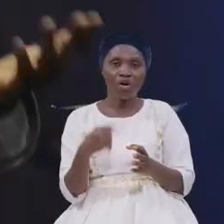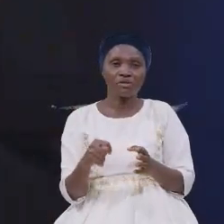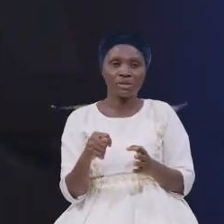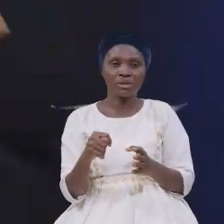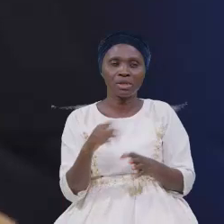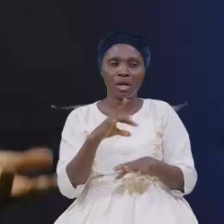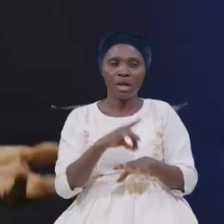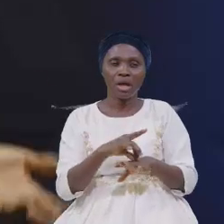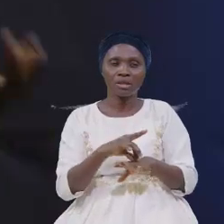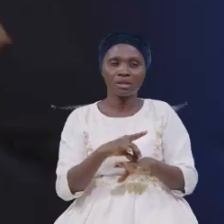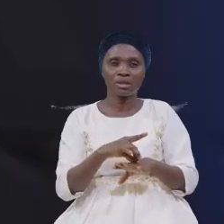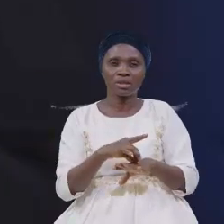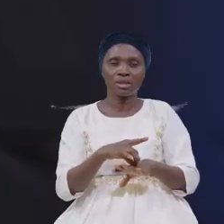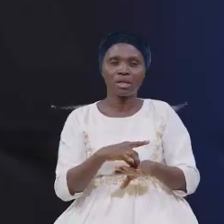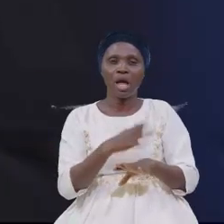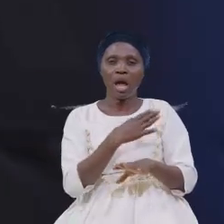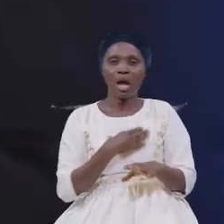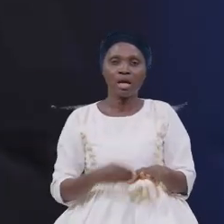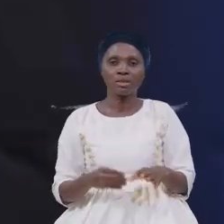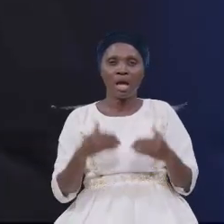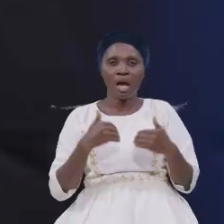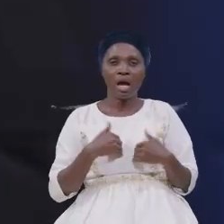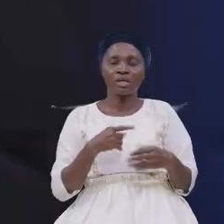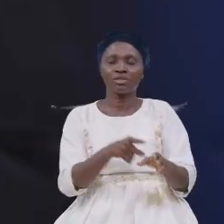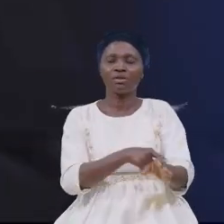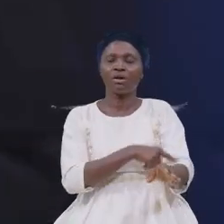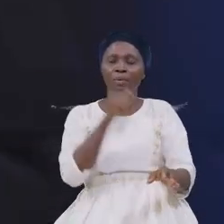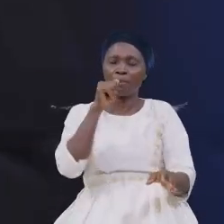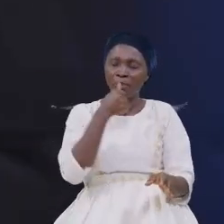has long patience for it,